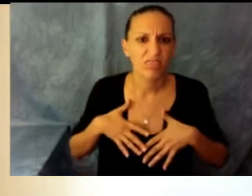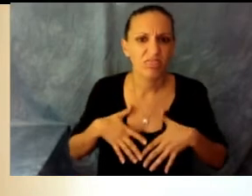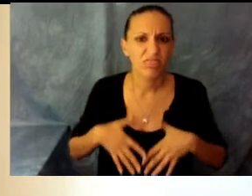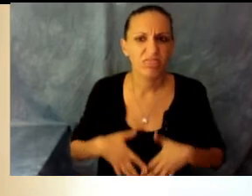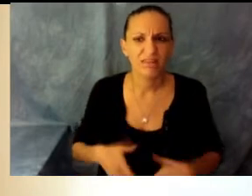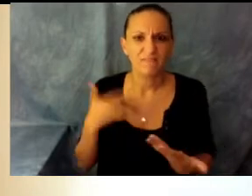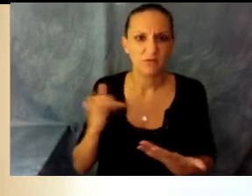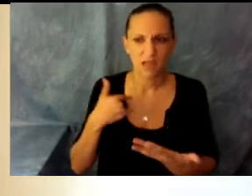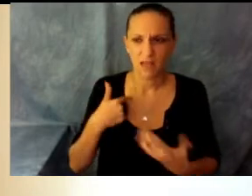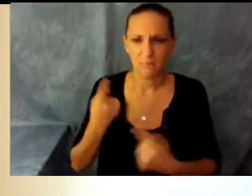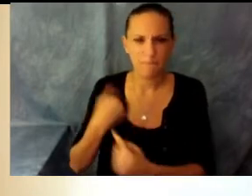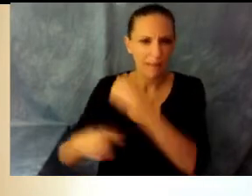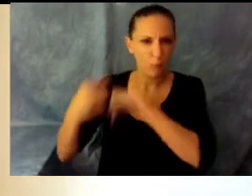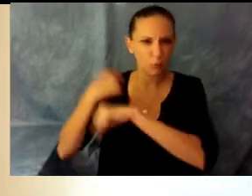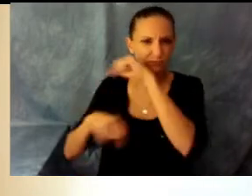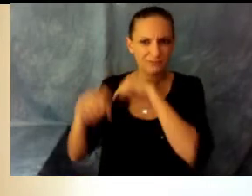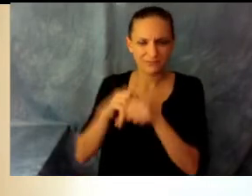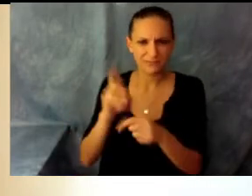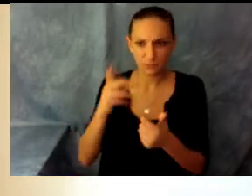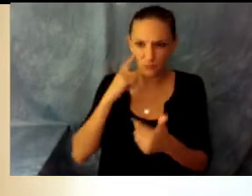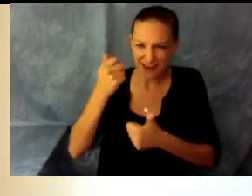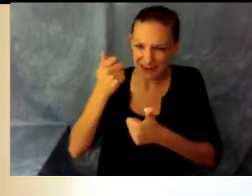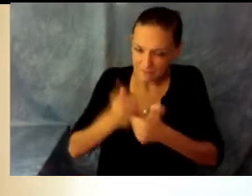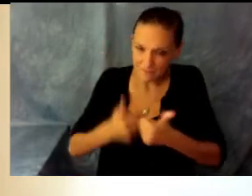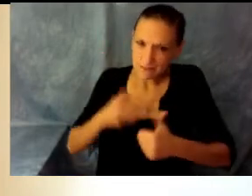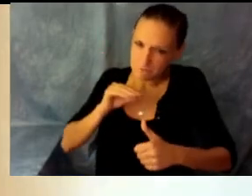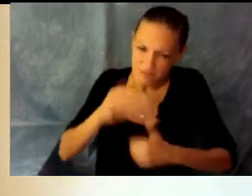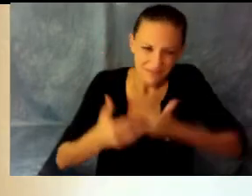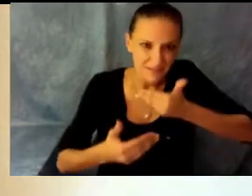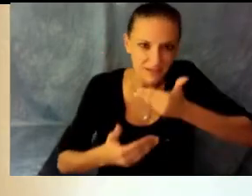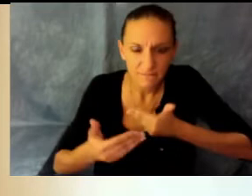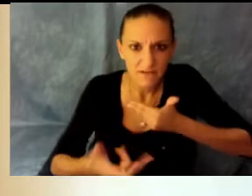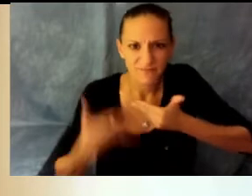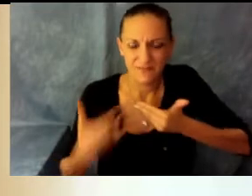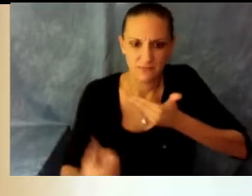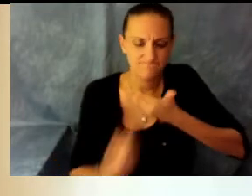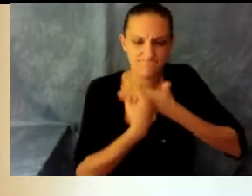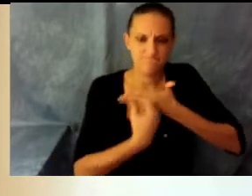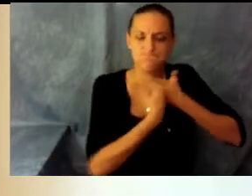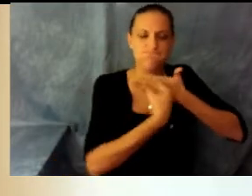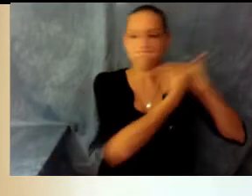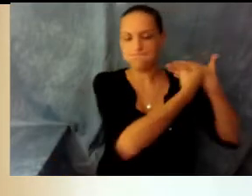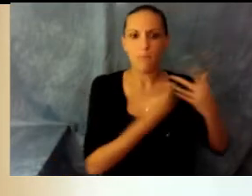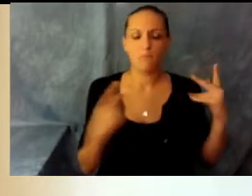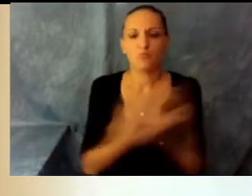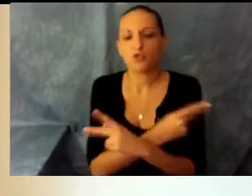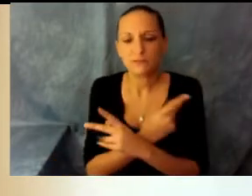moving backwards. For every inch we gain forward, it feels like somebody's shoving us back 12 feet.